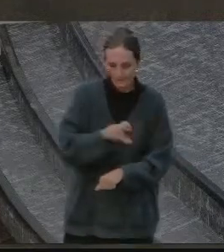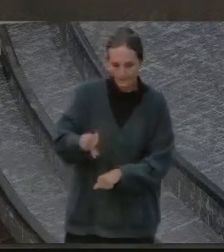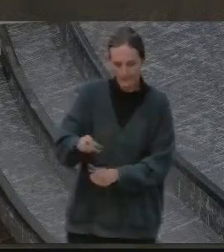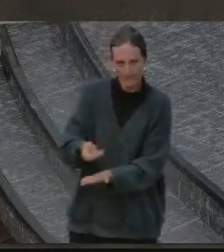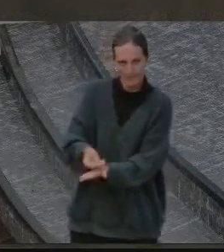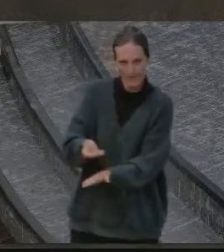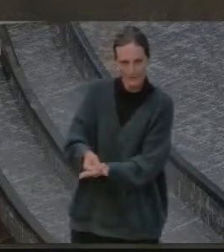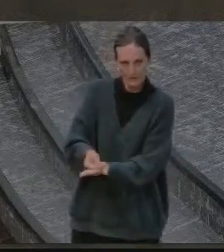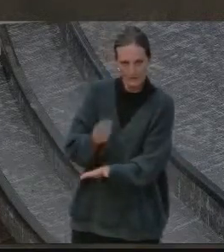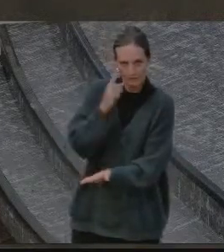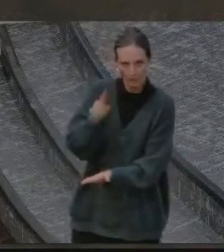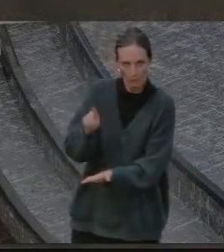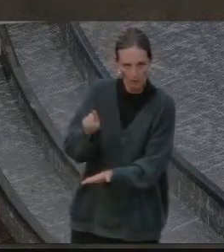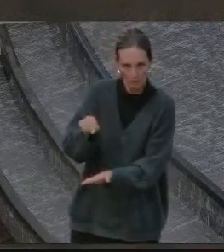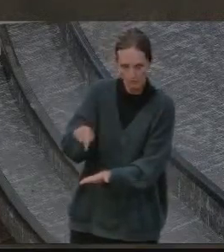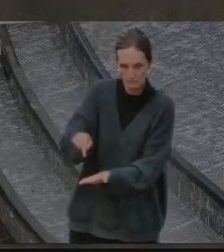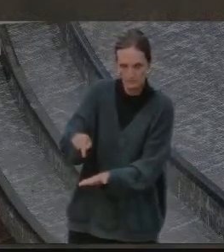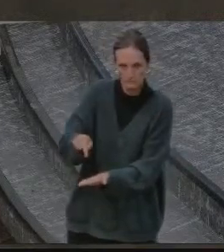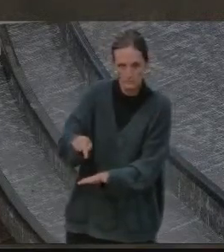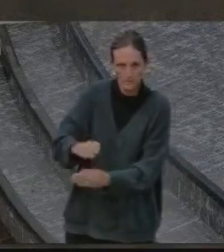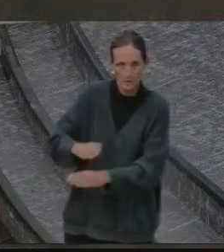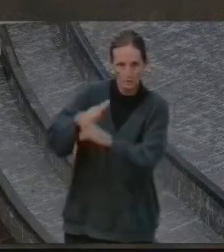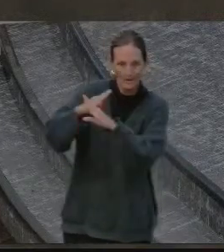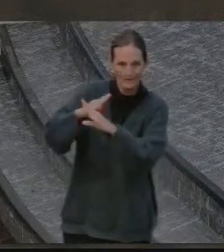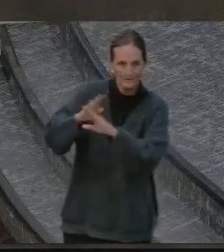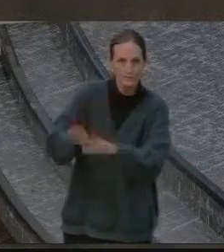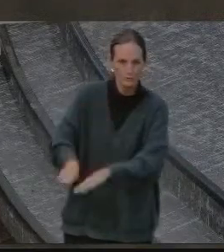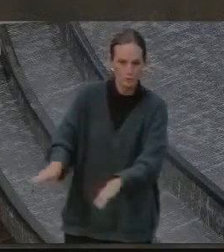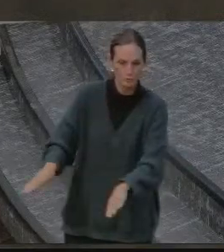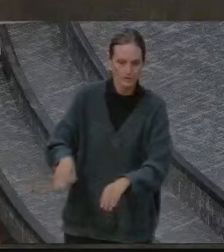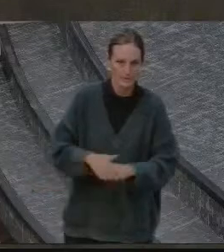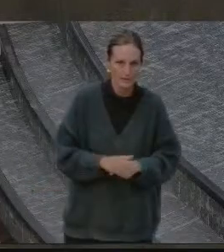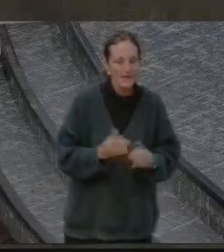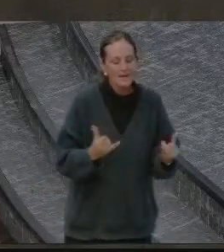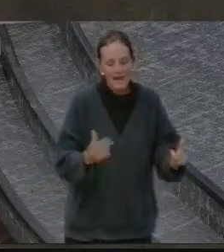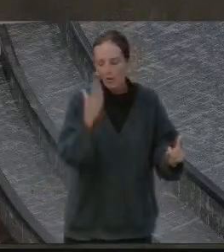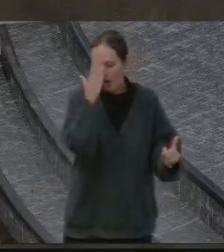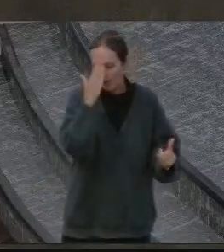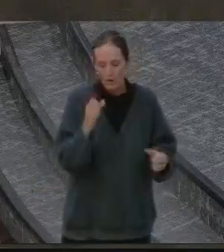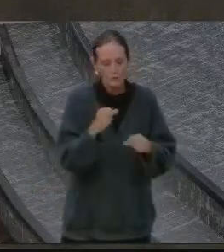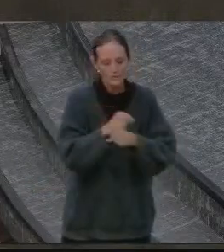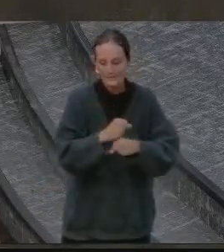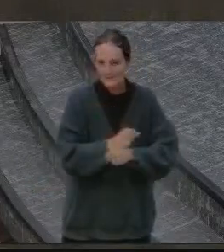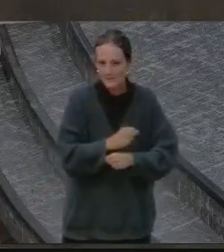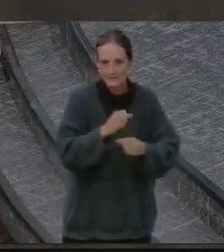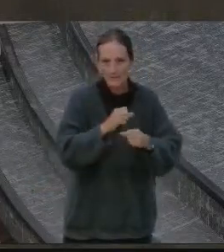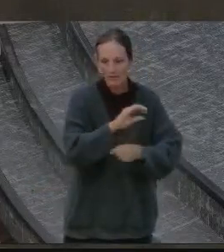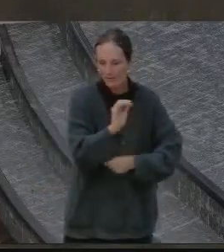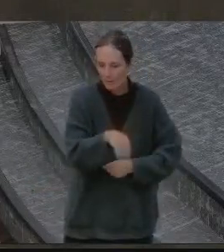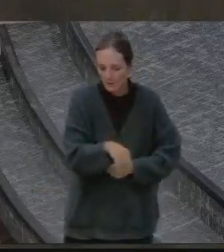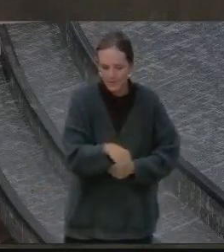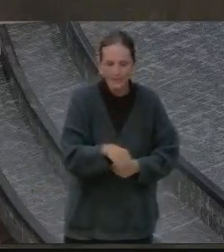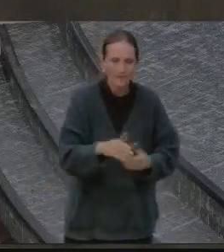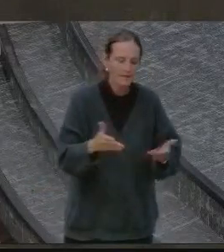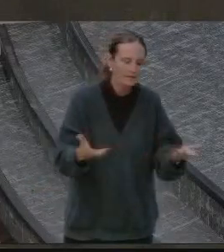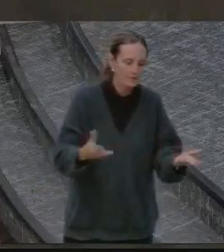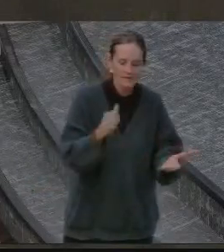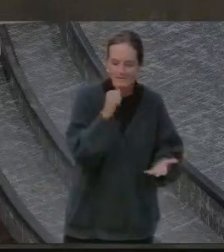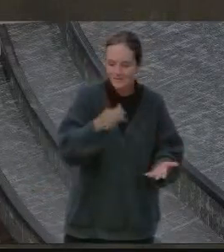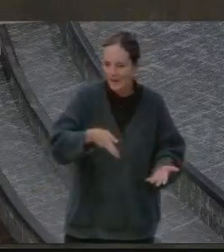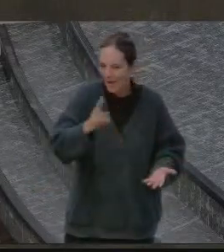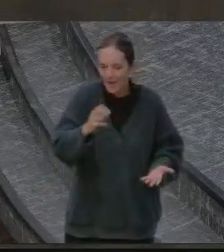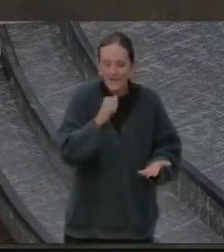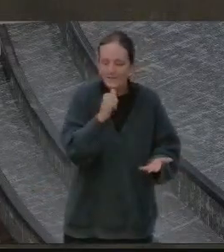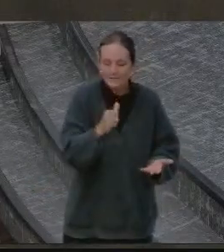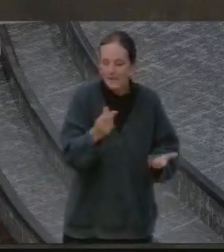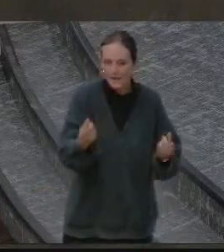protecting children. And I know statistically it does not happen, you know, it's not like it's sort of this thing that's happening every